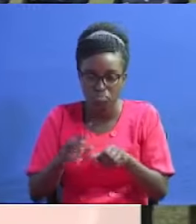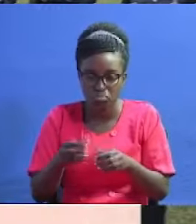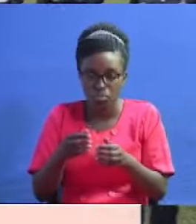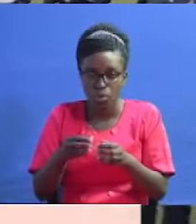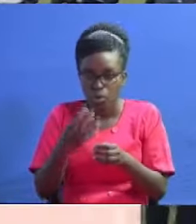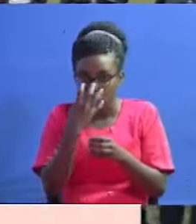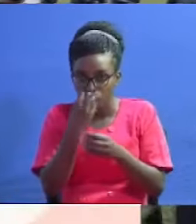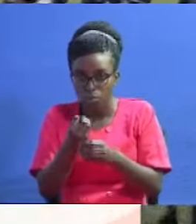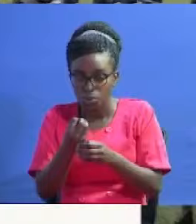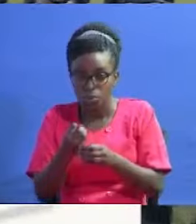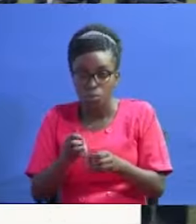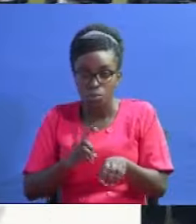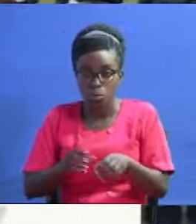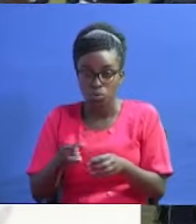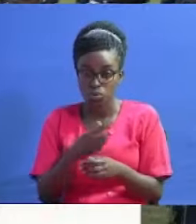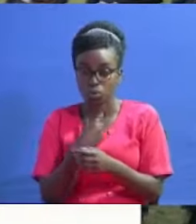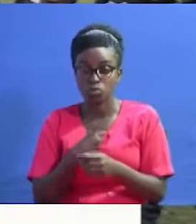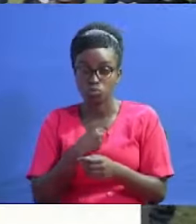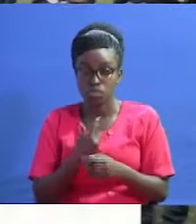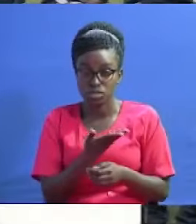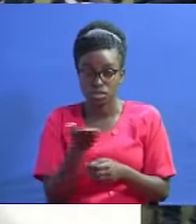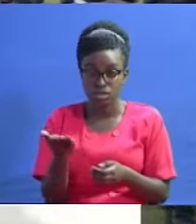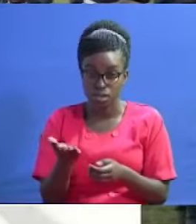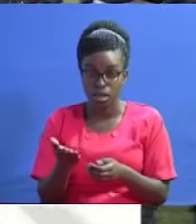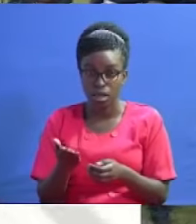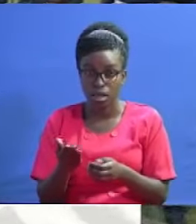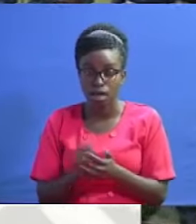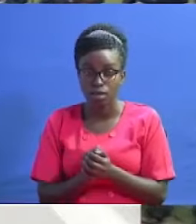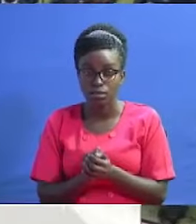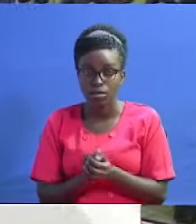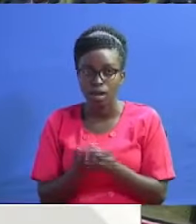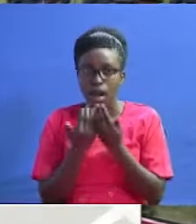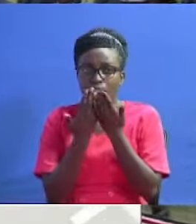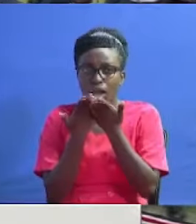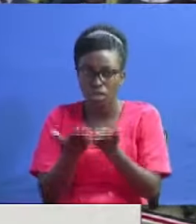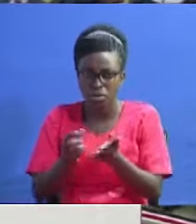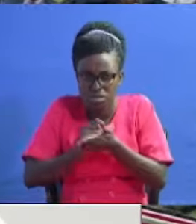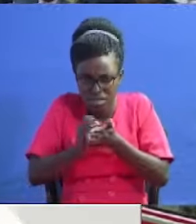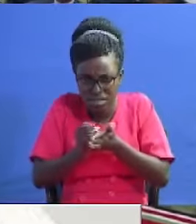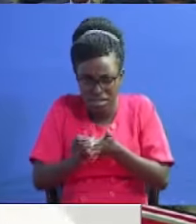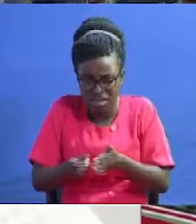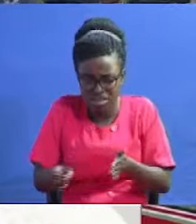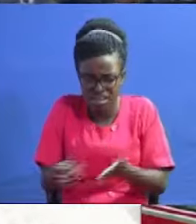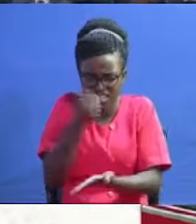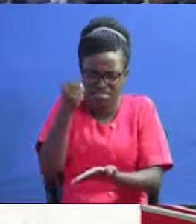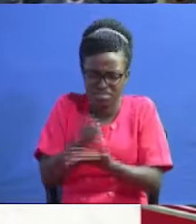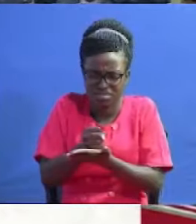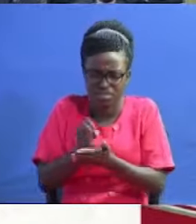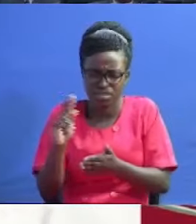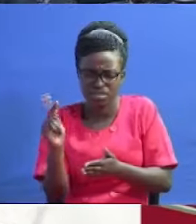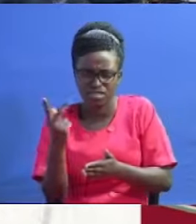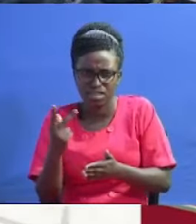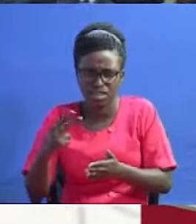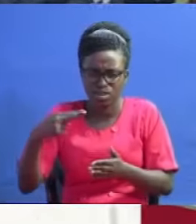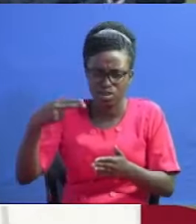visit to the United States. In March, President William Ruto announced the signing off of an agreement between Kenya and Haiti